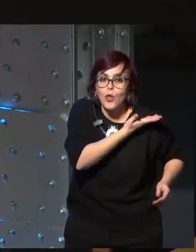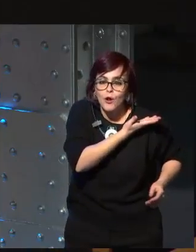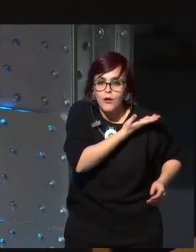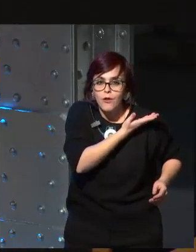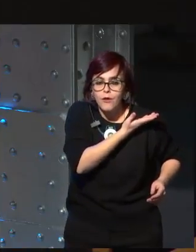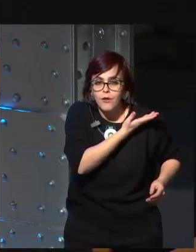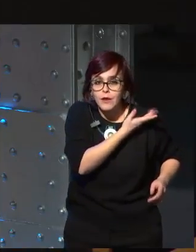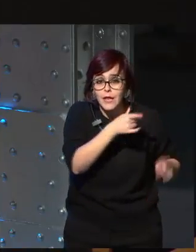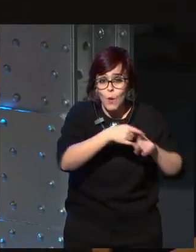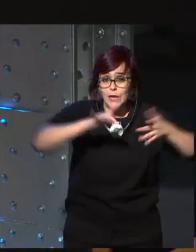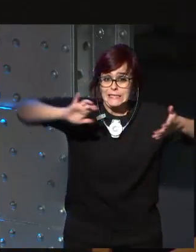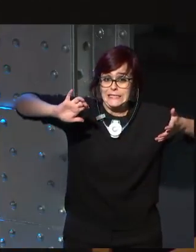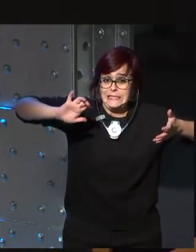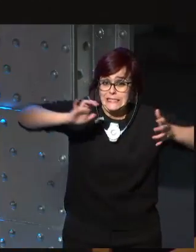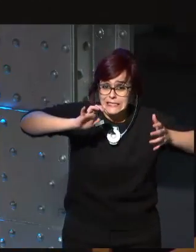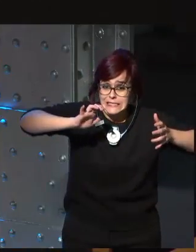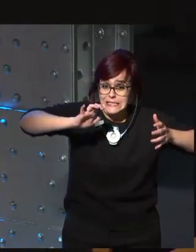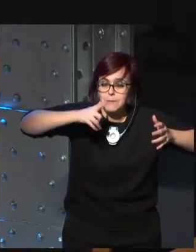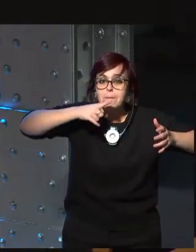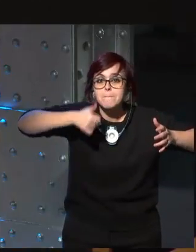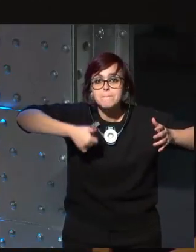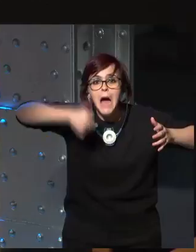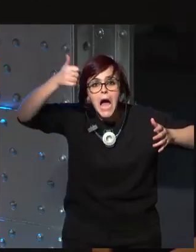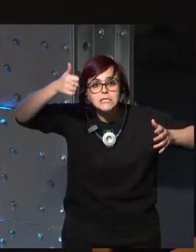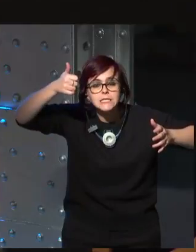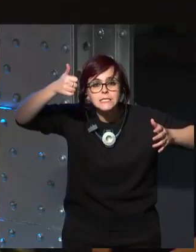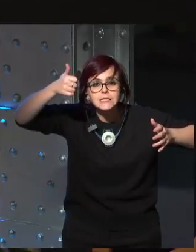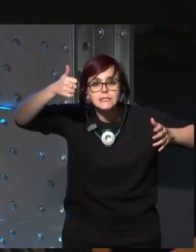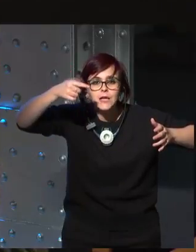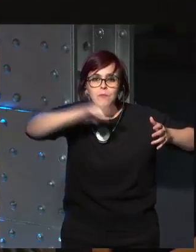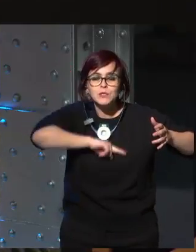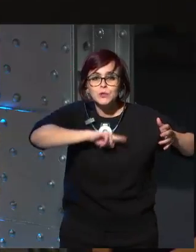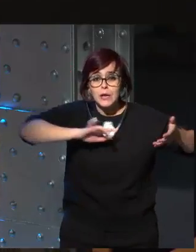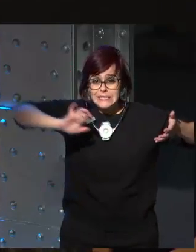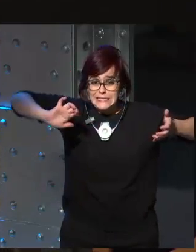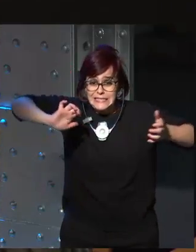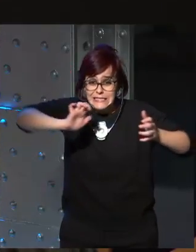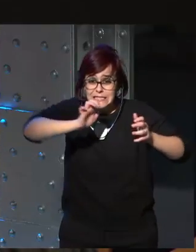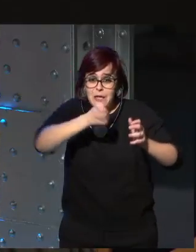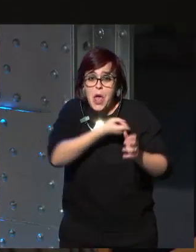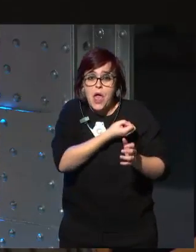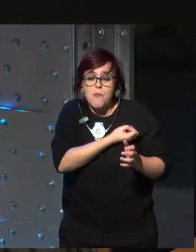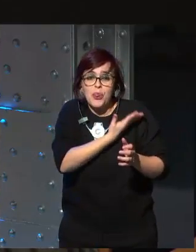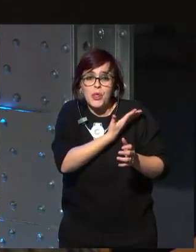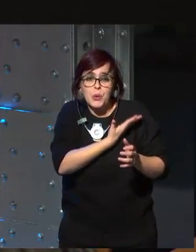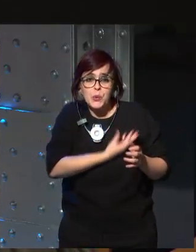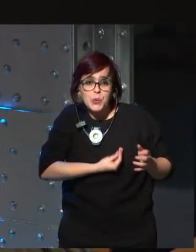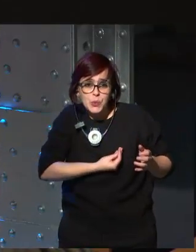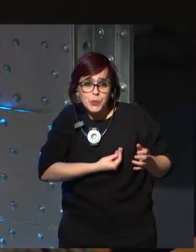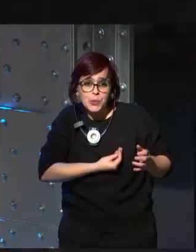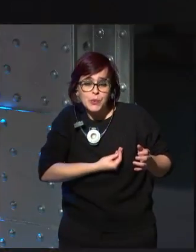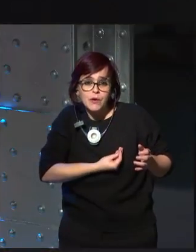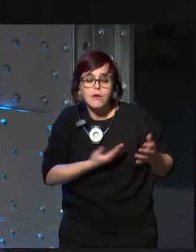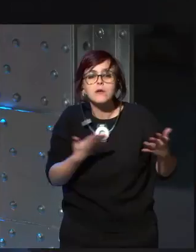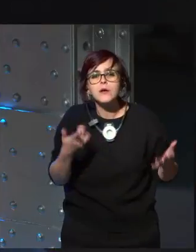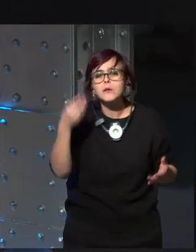with an emotional score. And they found out that when compression went up, people started perceiving less emotion in music. It's